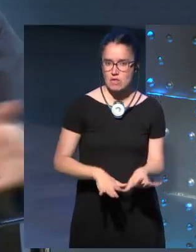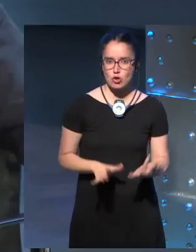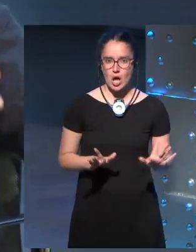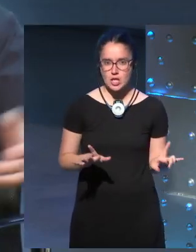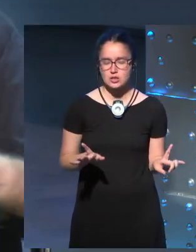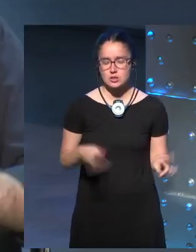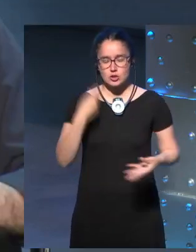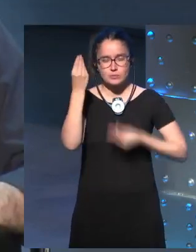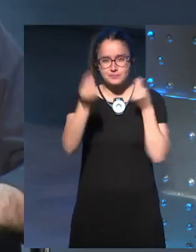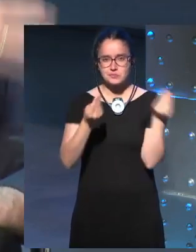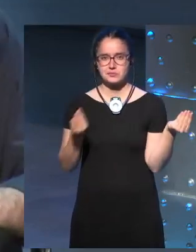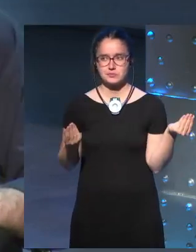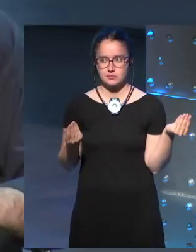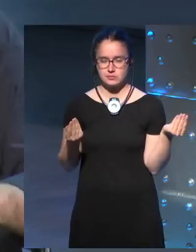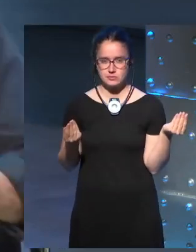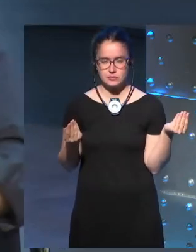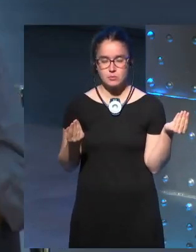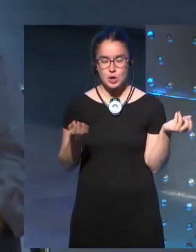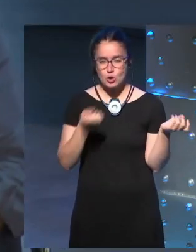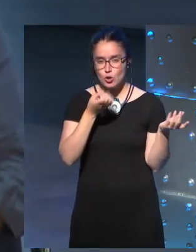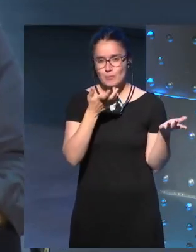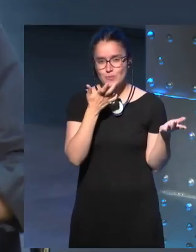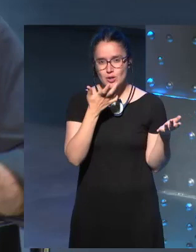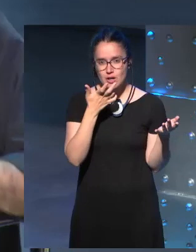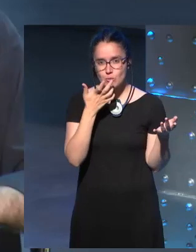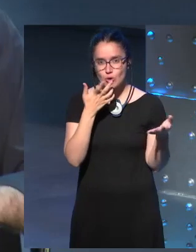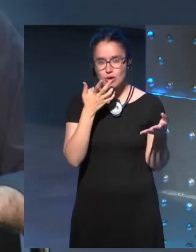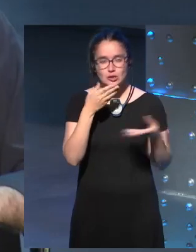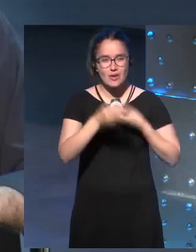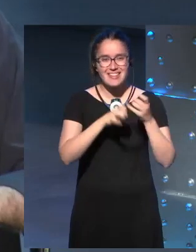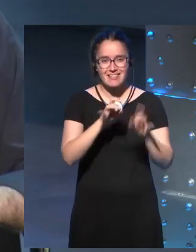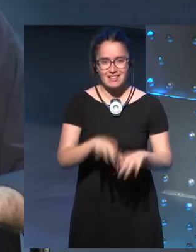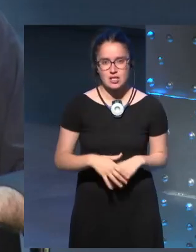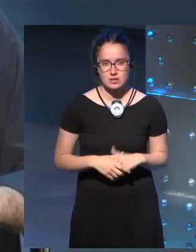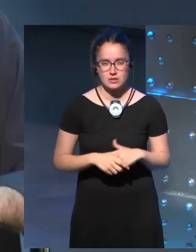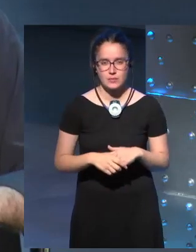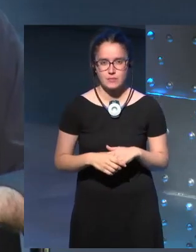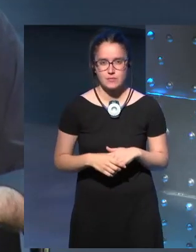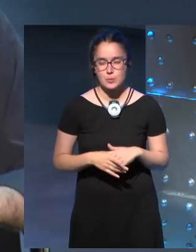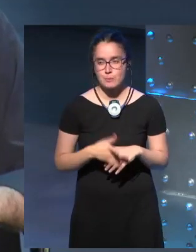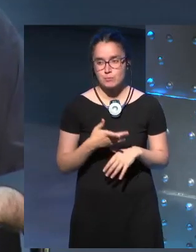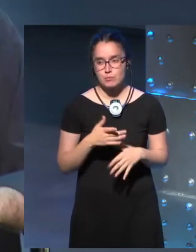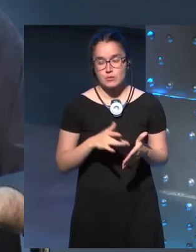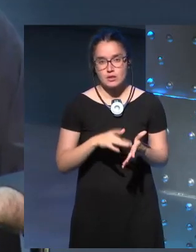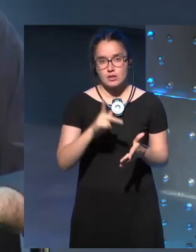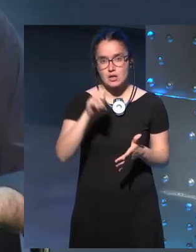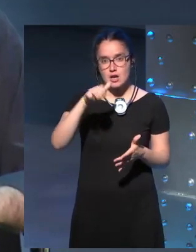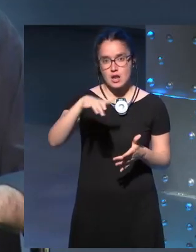I mean, who says that? Stanley Cavell says that. The philosopher, American philosopher Stanley Cavell. That